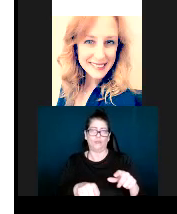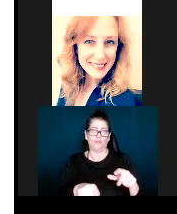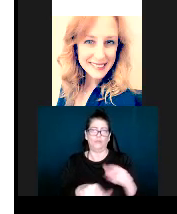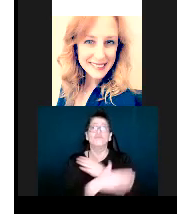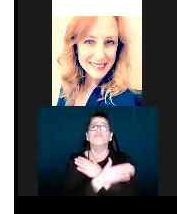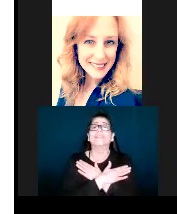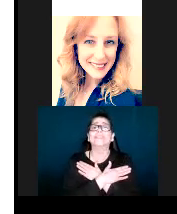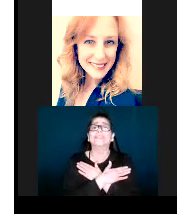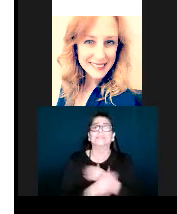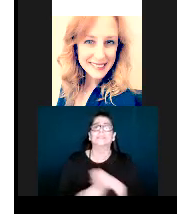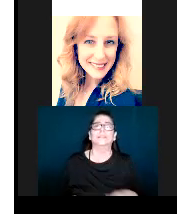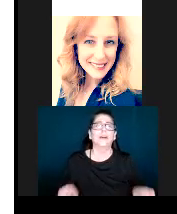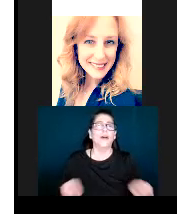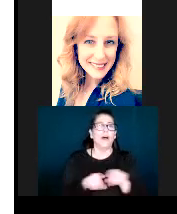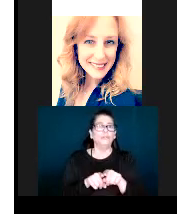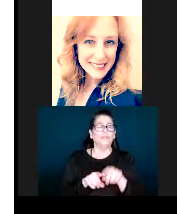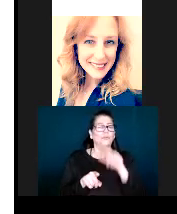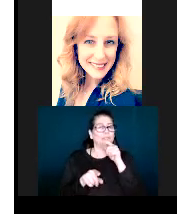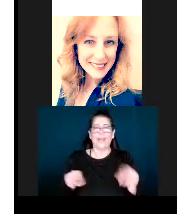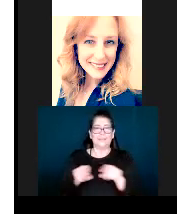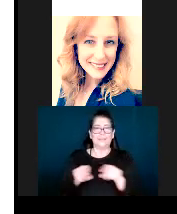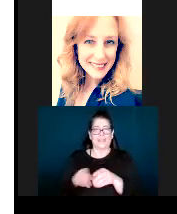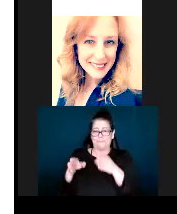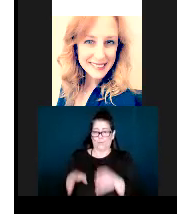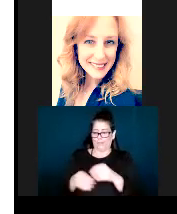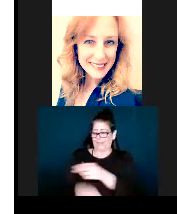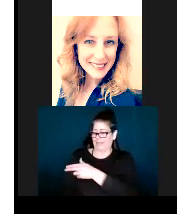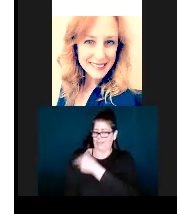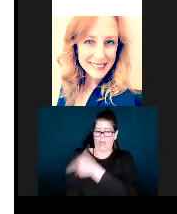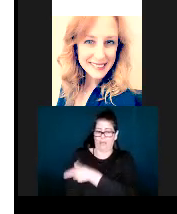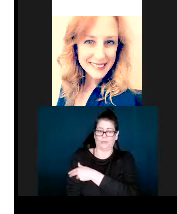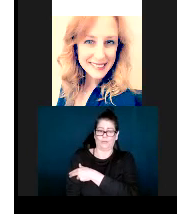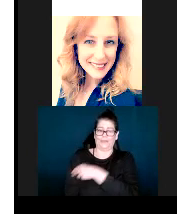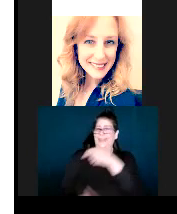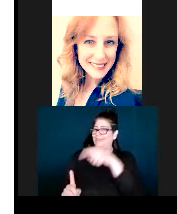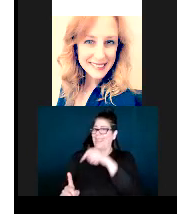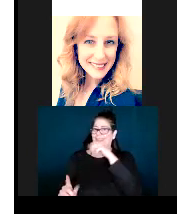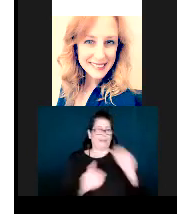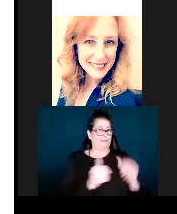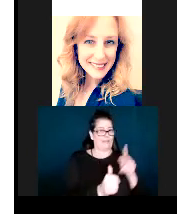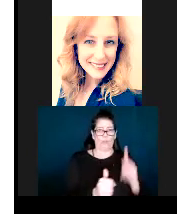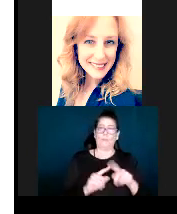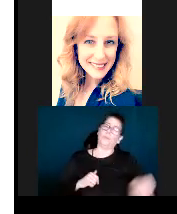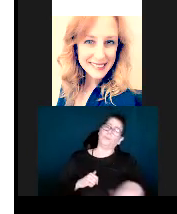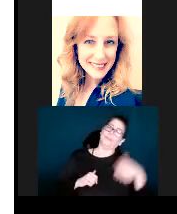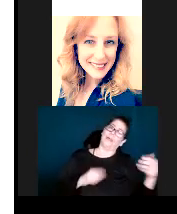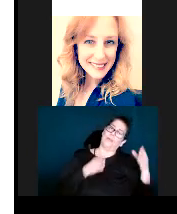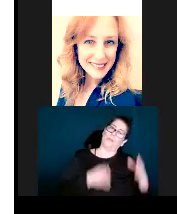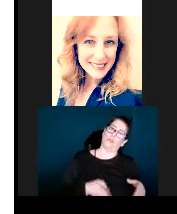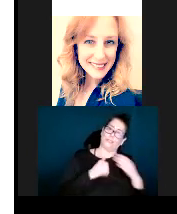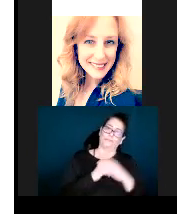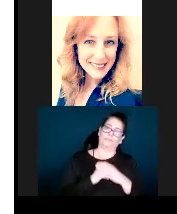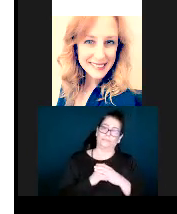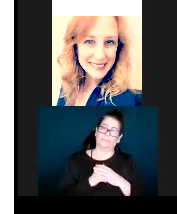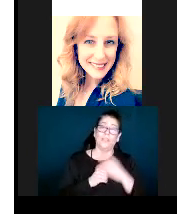the person in the hospital with them. That advocate was not usually doing the follow-up. So I would say at the end of the